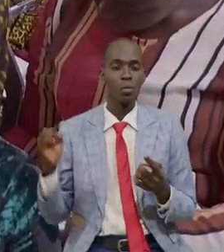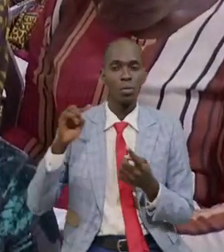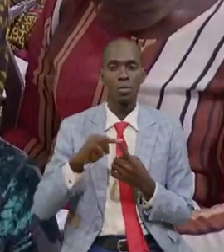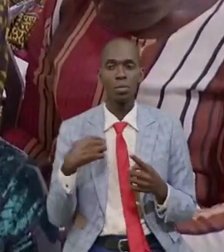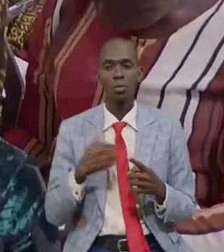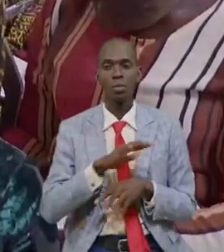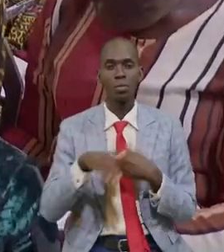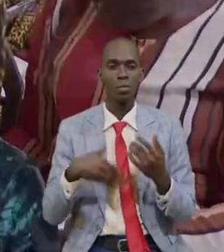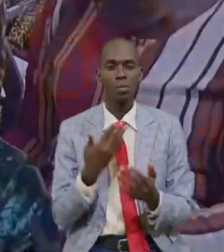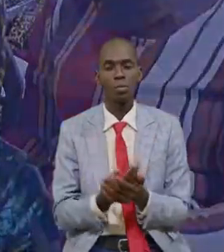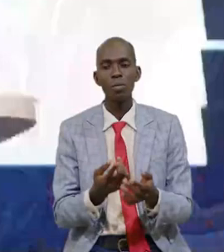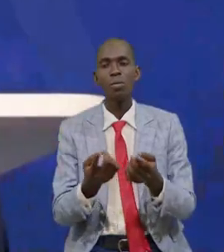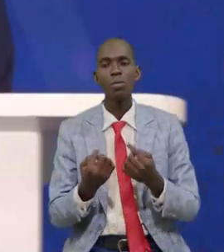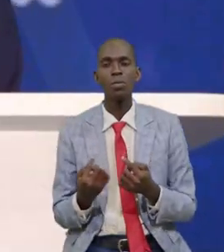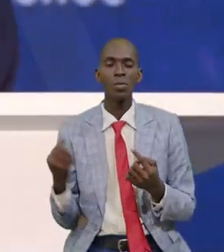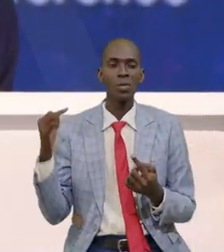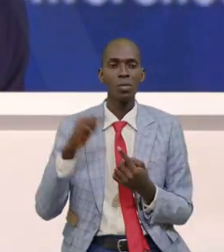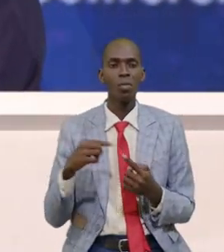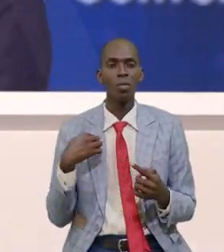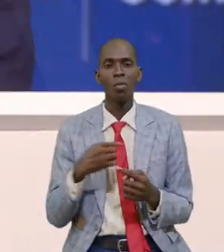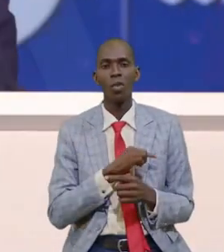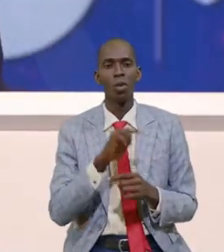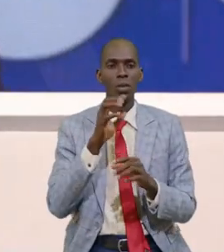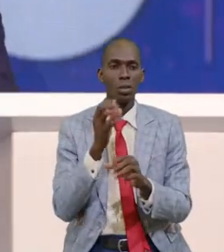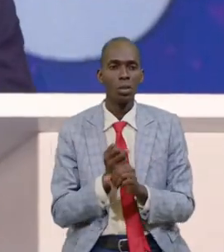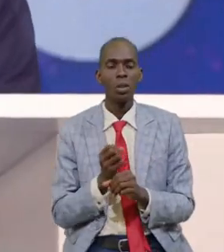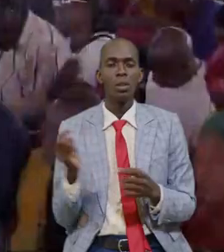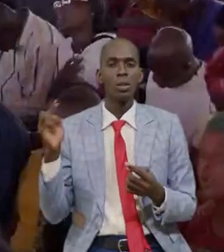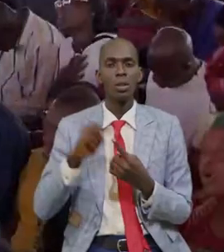come. Till we all come. Say that with me.